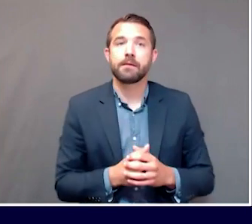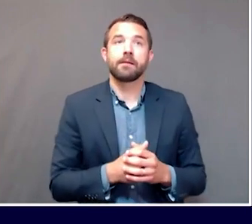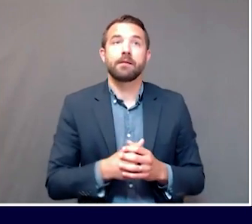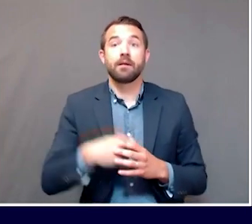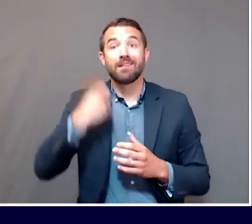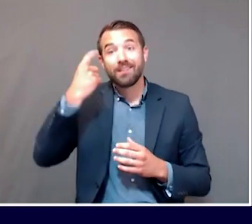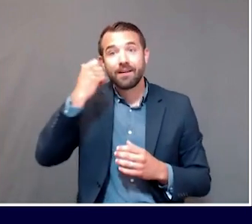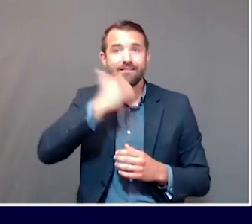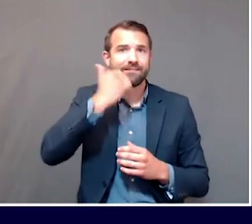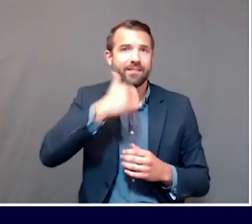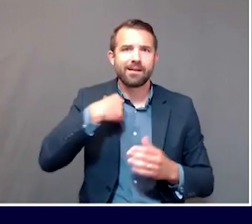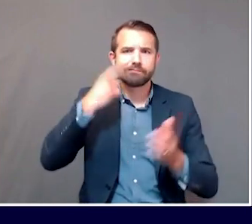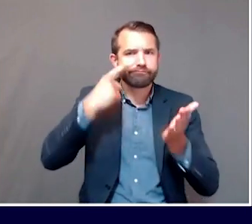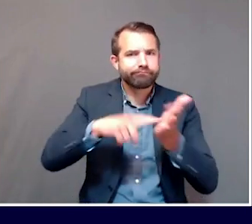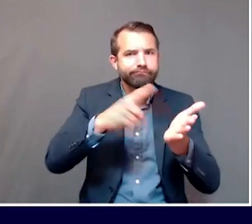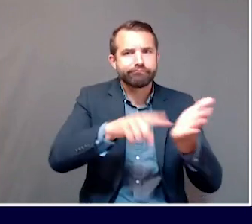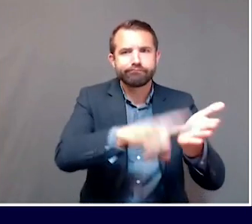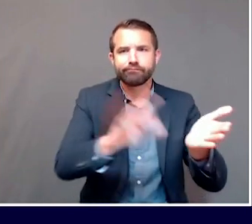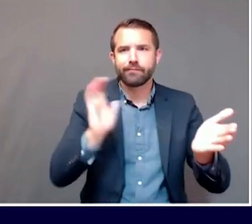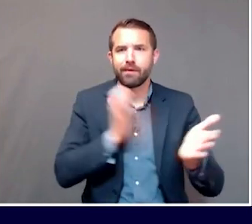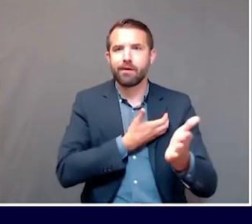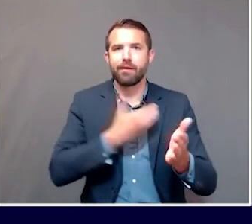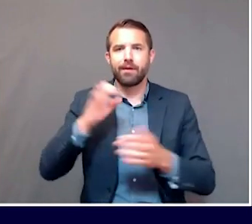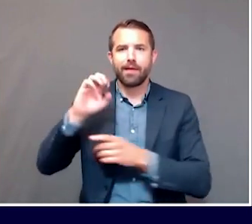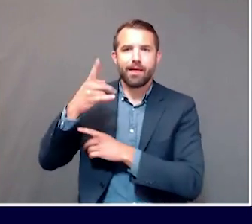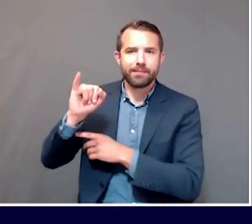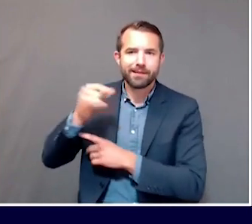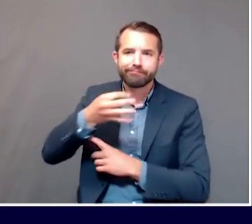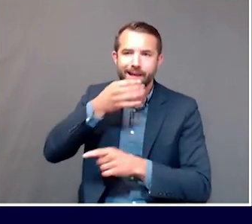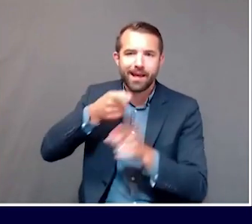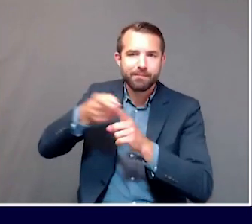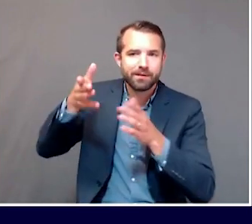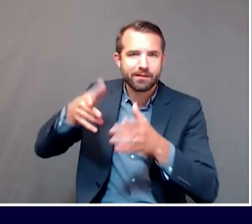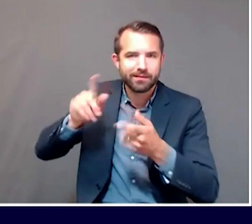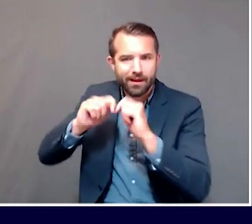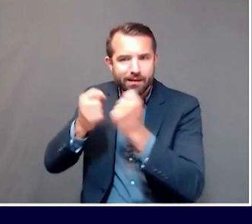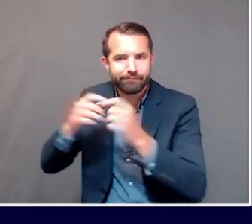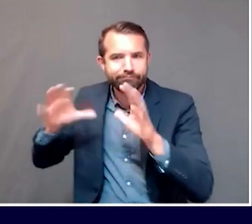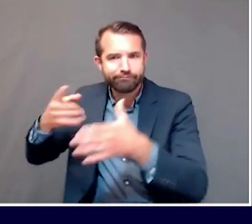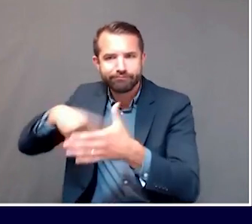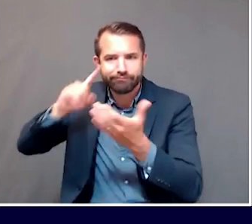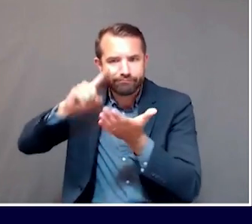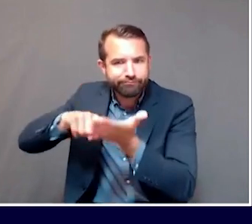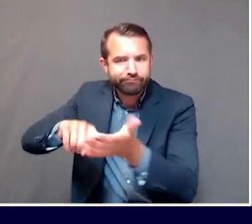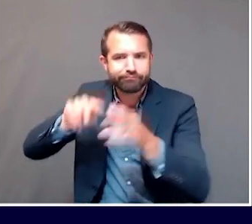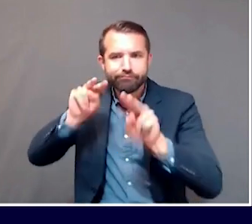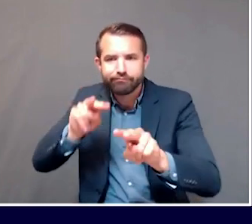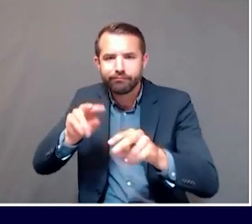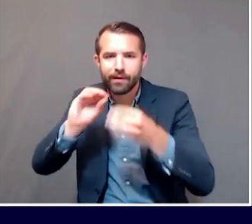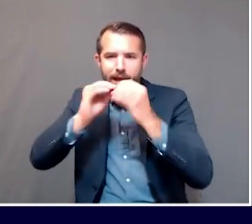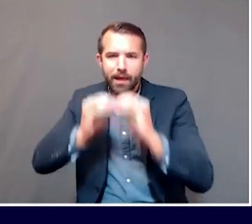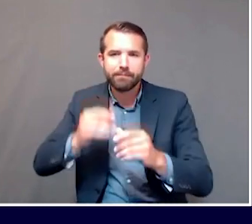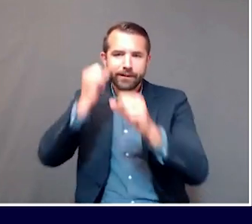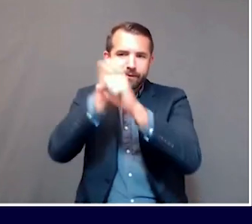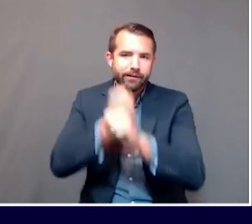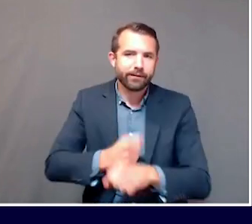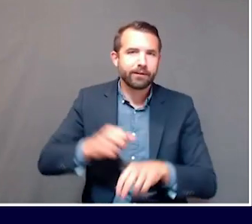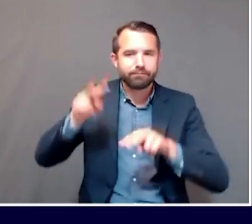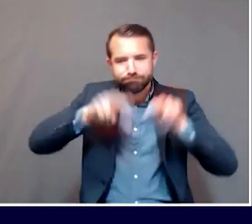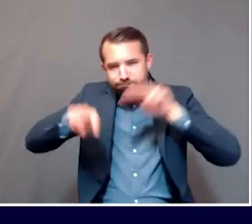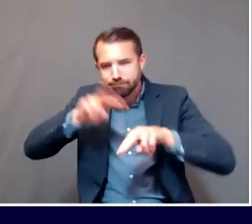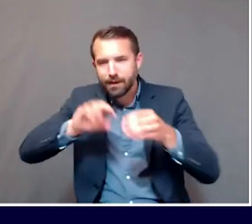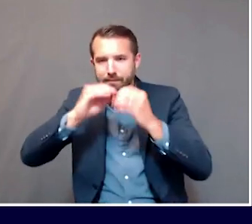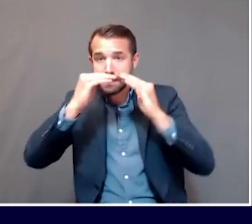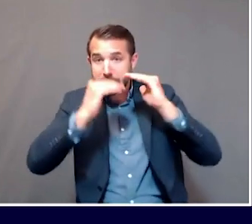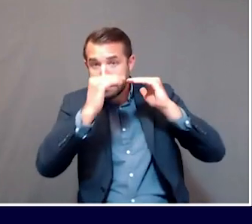that demographic shift. We haven't seen it yet, however, but we are on the lookout for it. And thus, what we've seen in